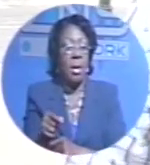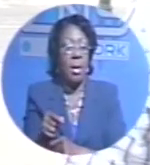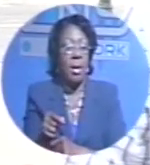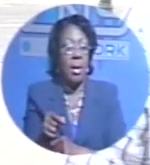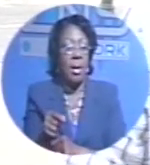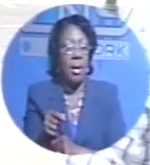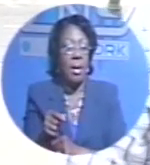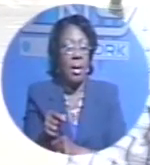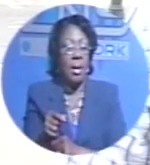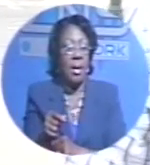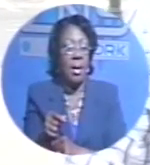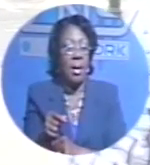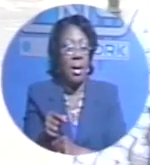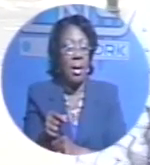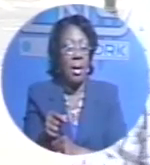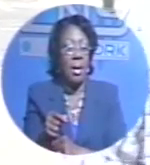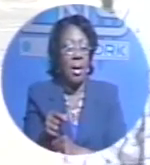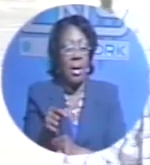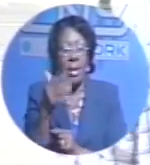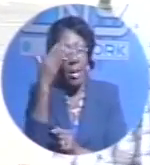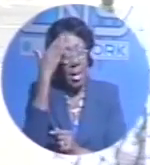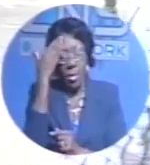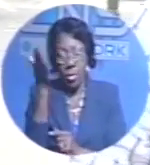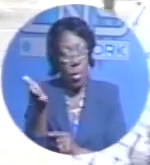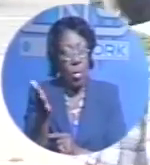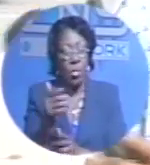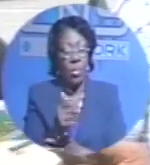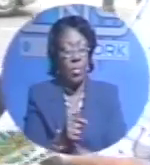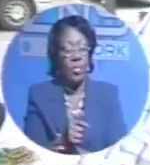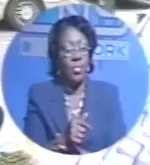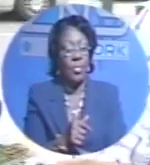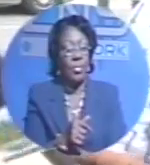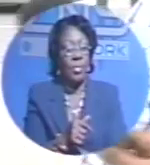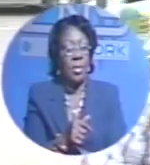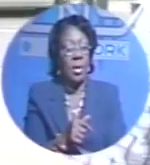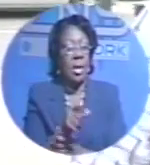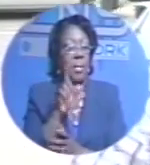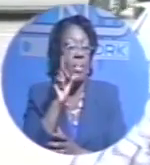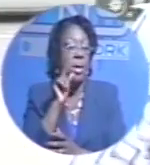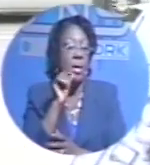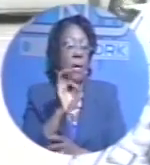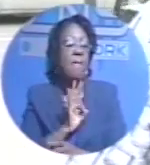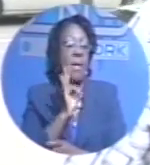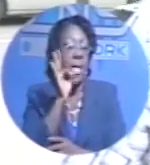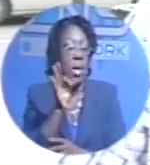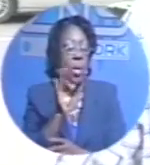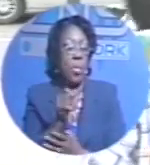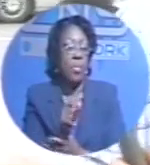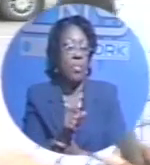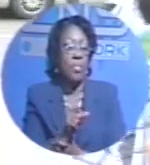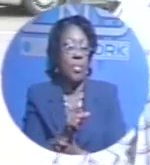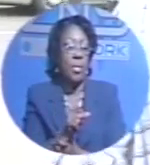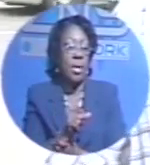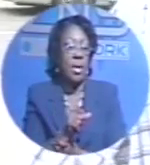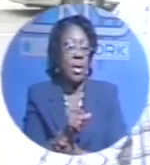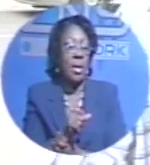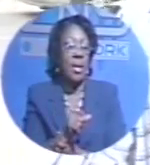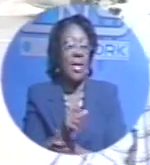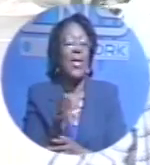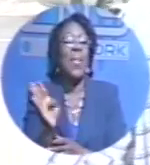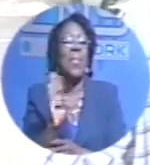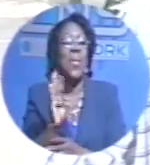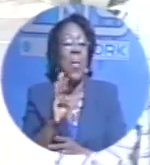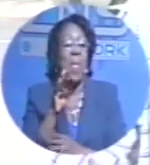fish? See, there you go. I don't know the national fish. What's the national bird? Flamingo. Okay. The blue marlin is national